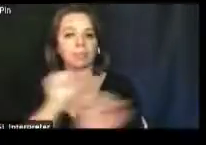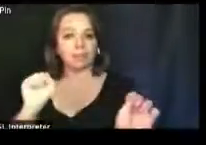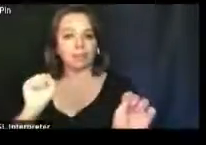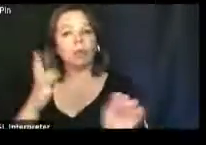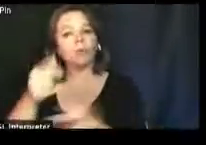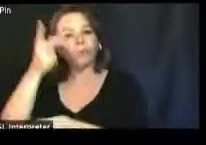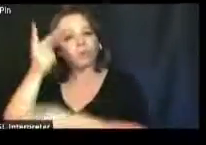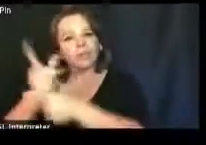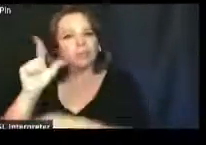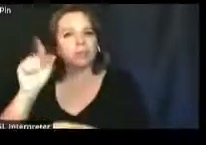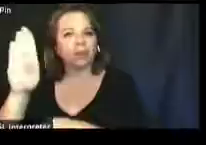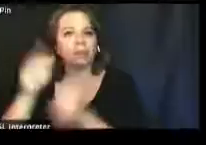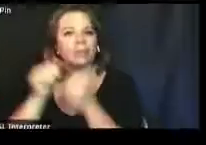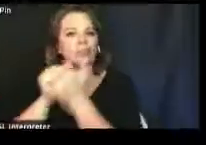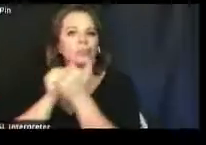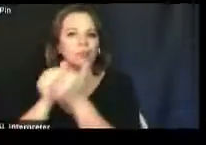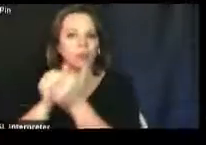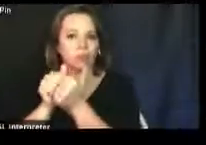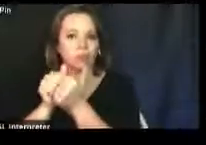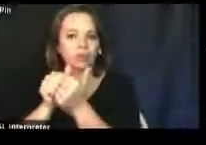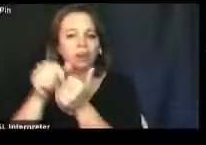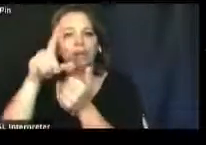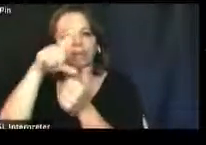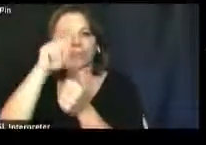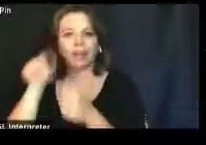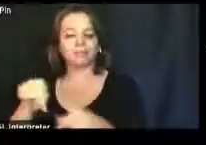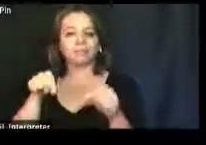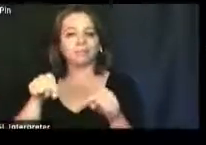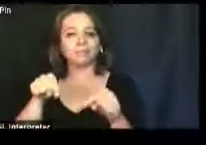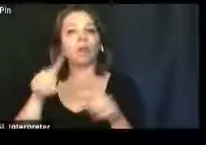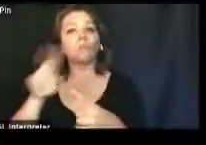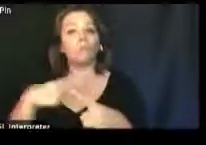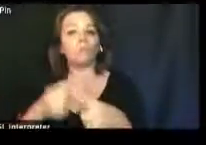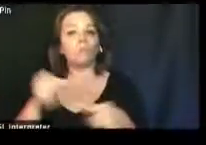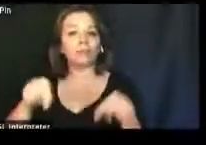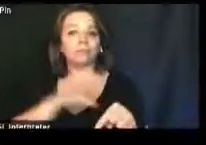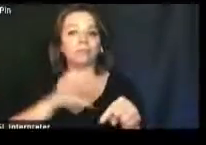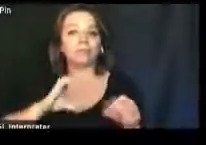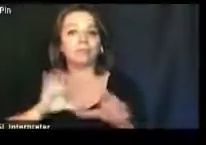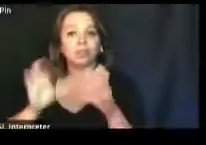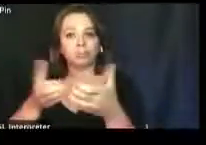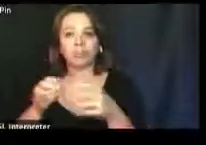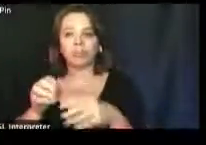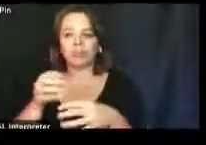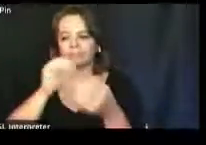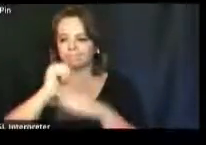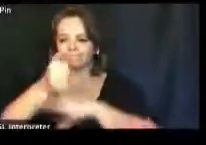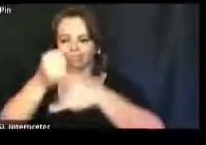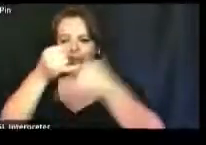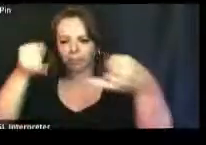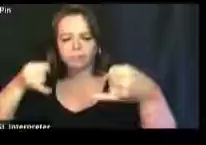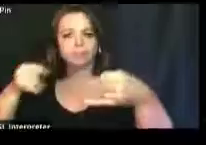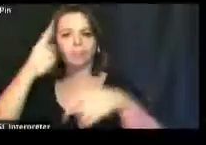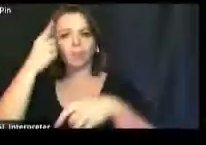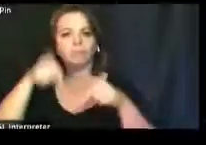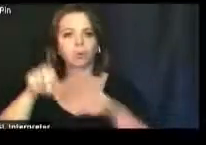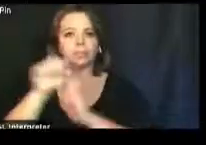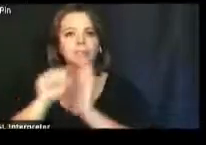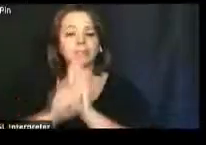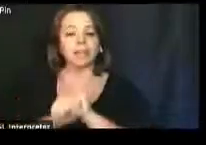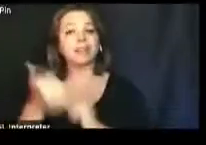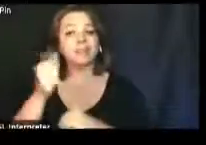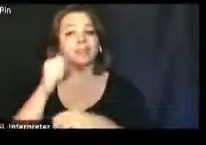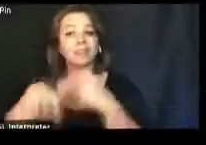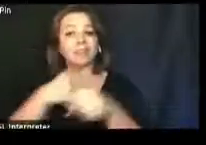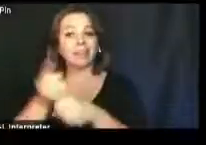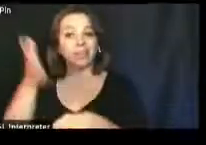Long Beach intact as this commission considers redistricting statewide. 10 years ago, California's Independent Redistricting Commission drew